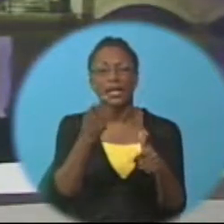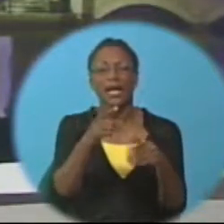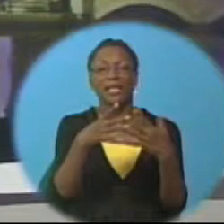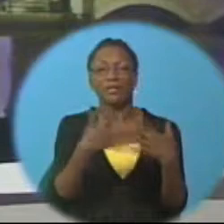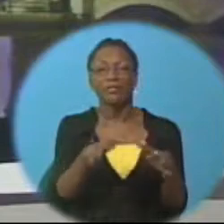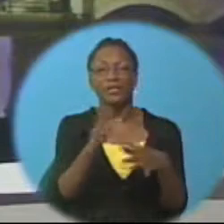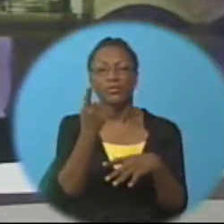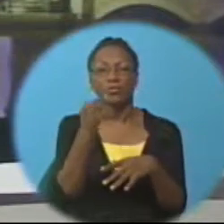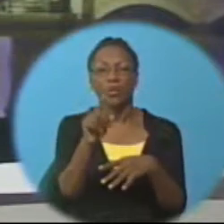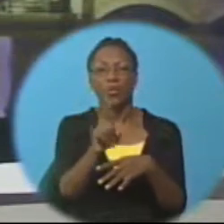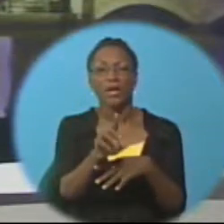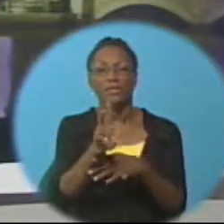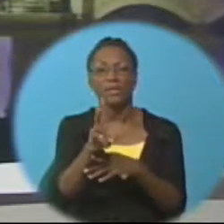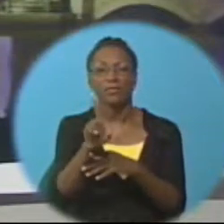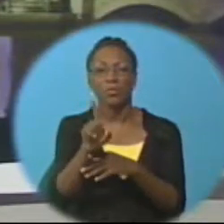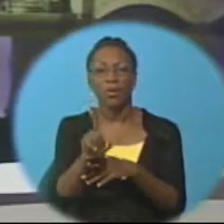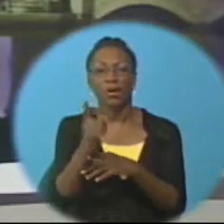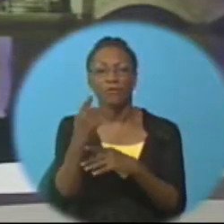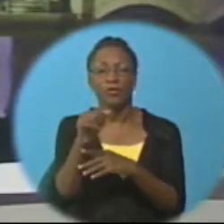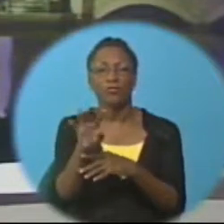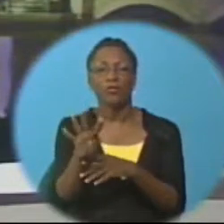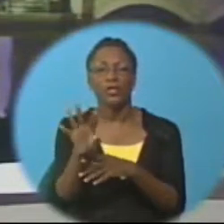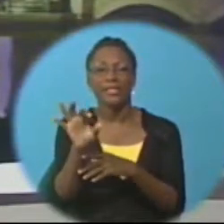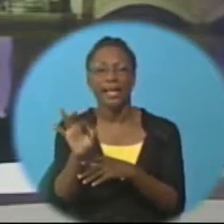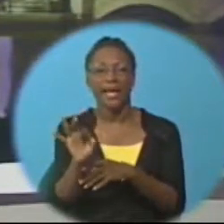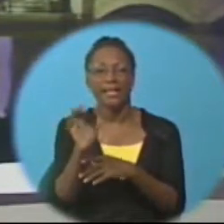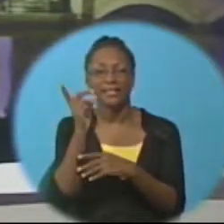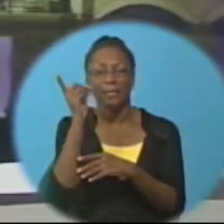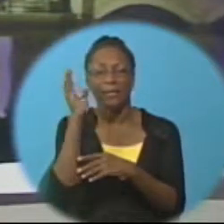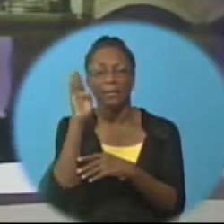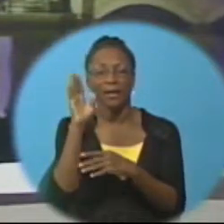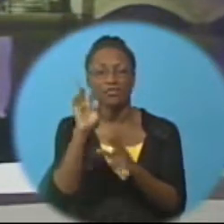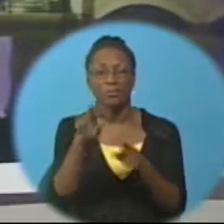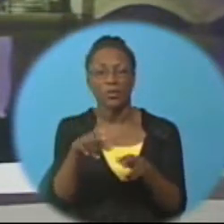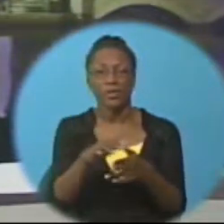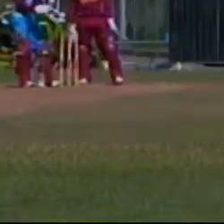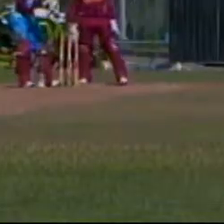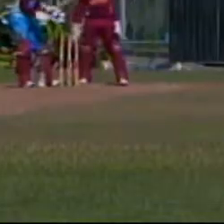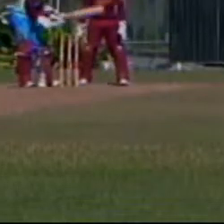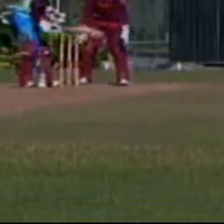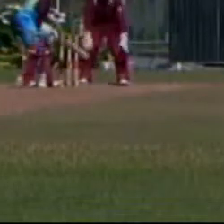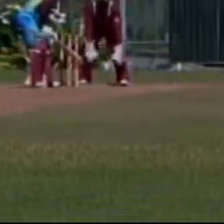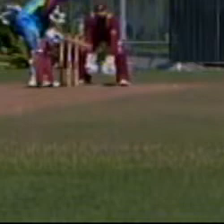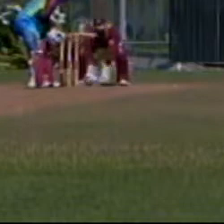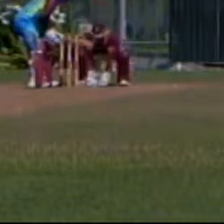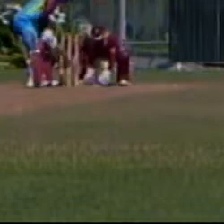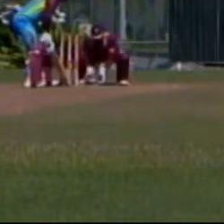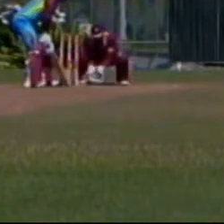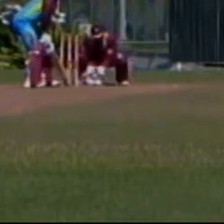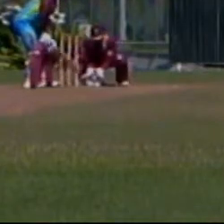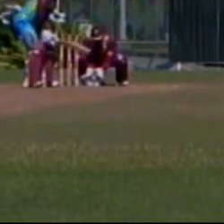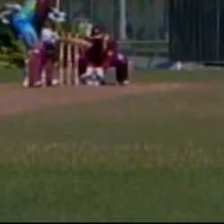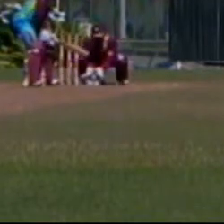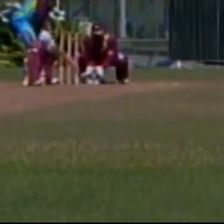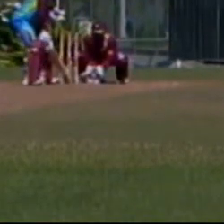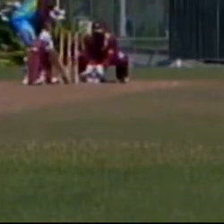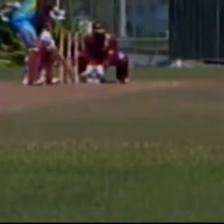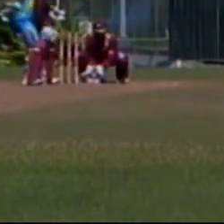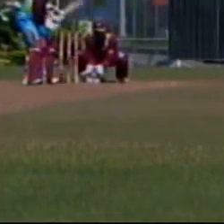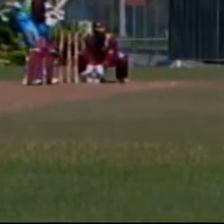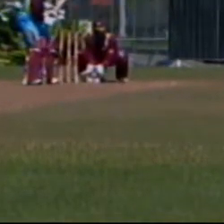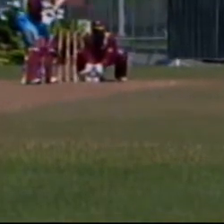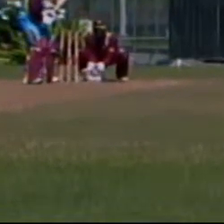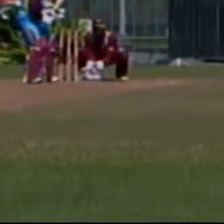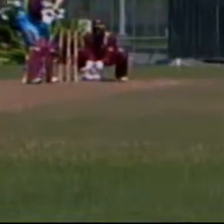171 in 49.1 overs. CBC's Damien Best reports. HPC winning the toss and batting. We pick up